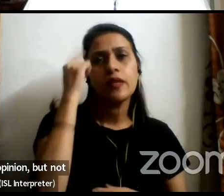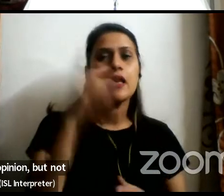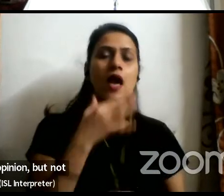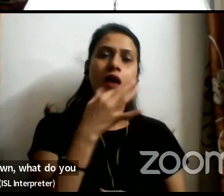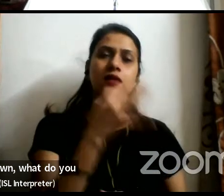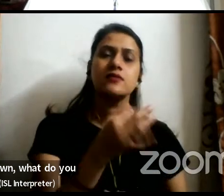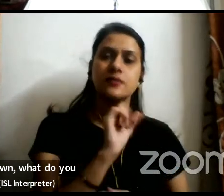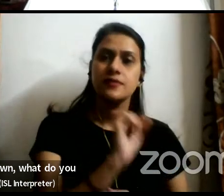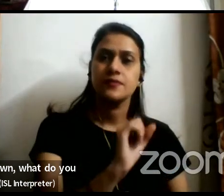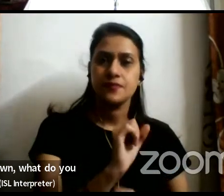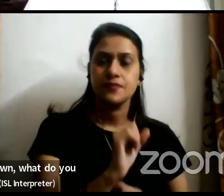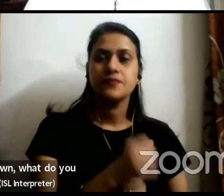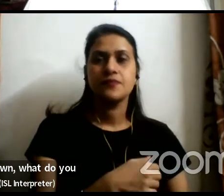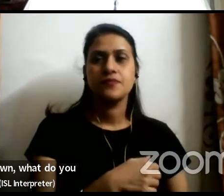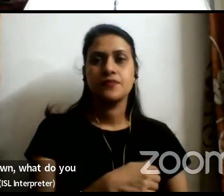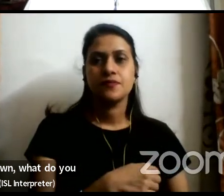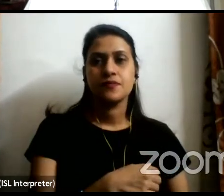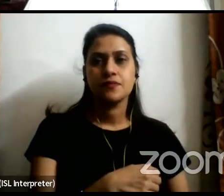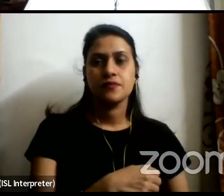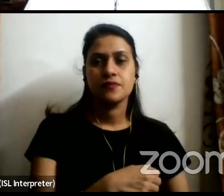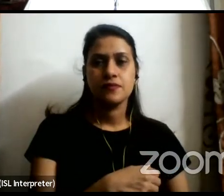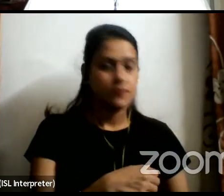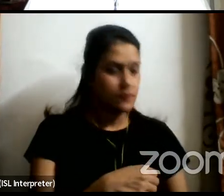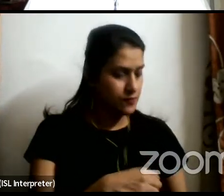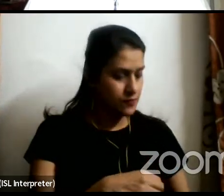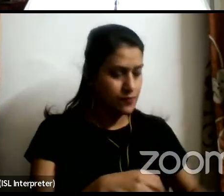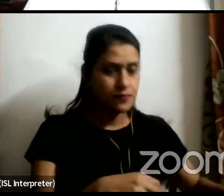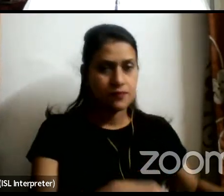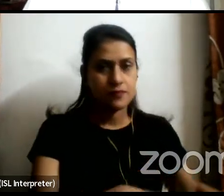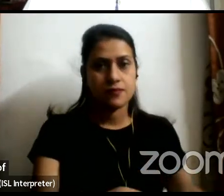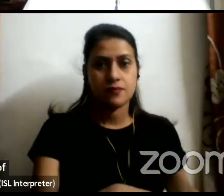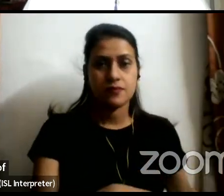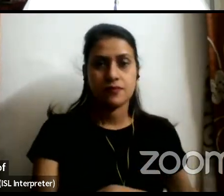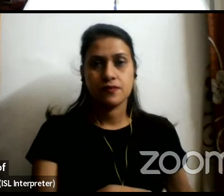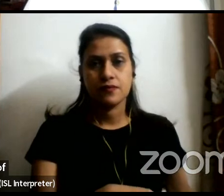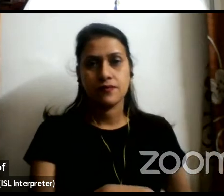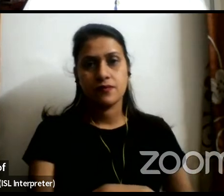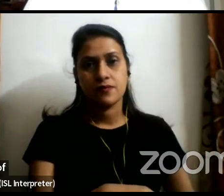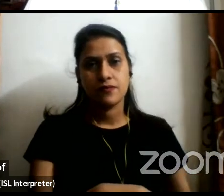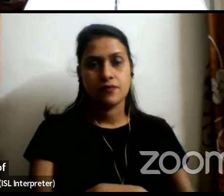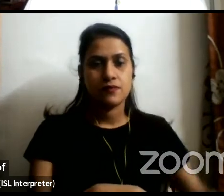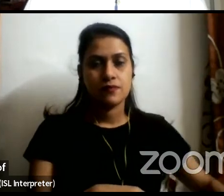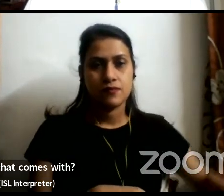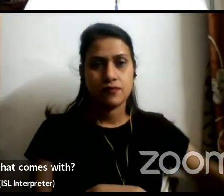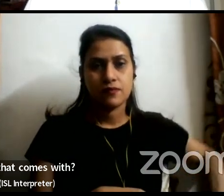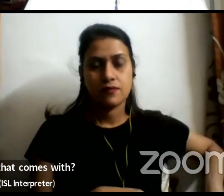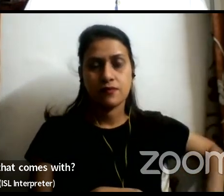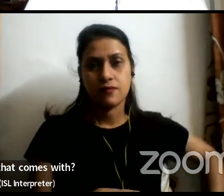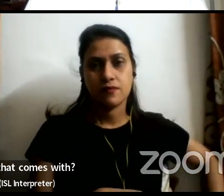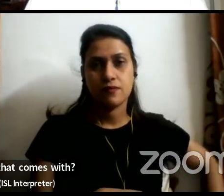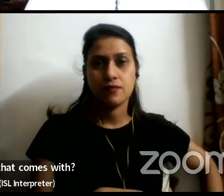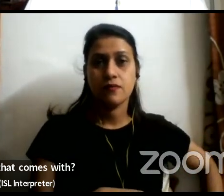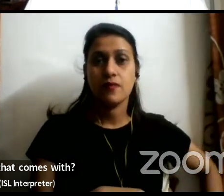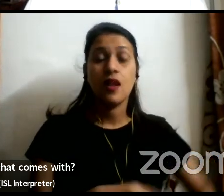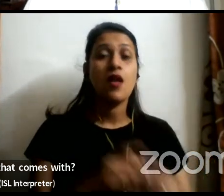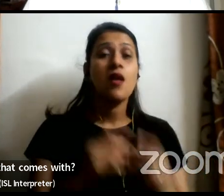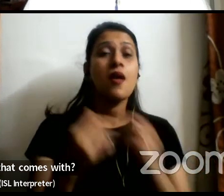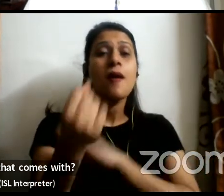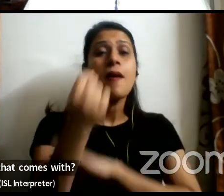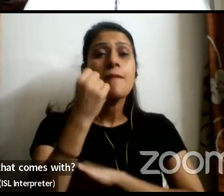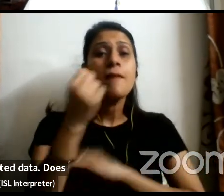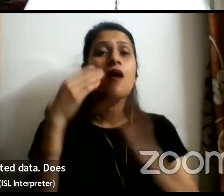think in terms of what power that comes with large amounts of aggregated data,